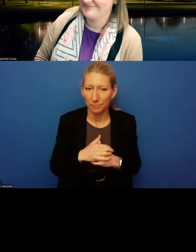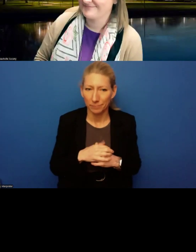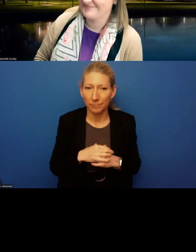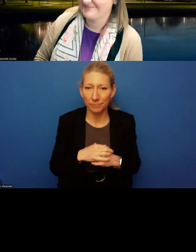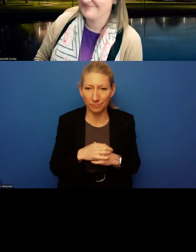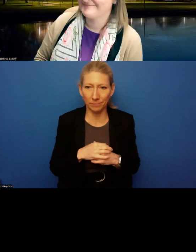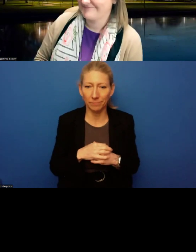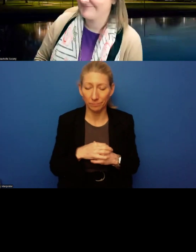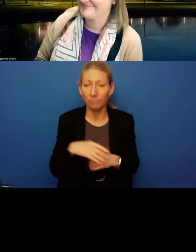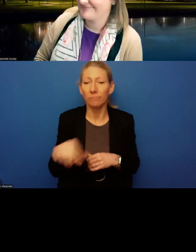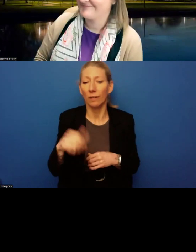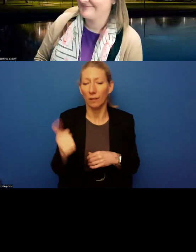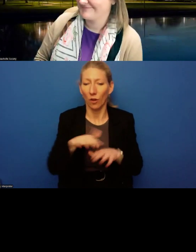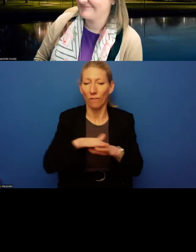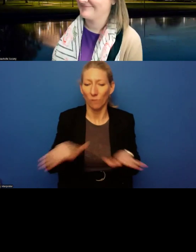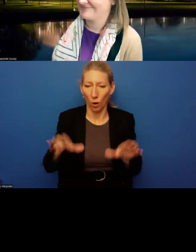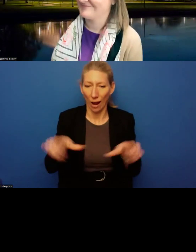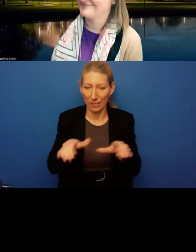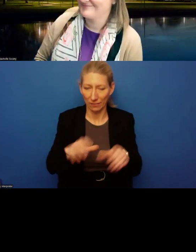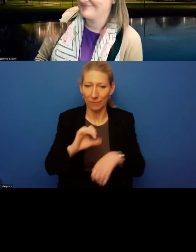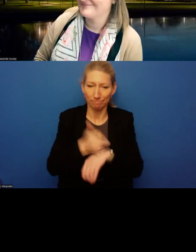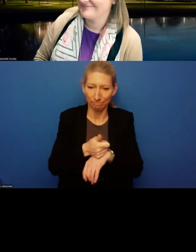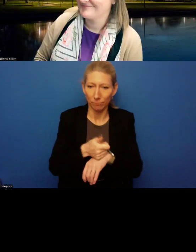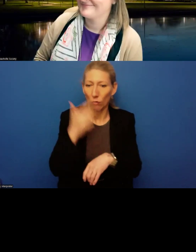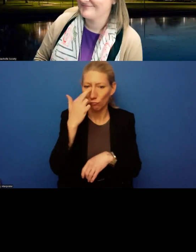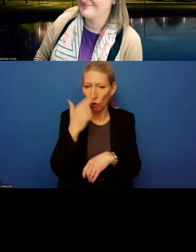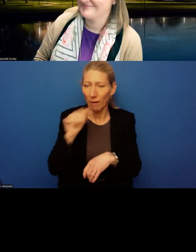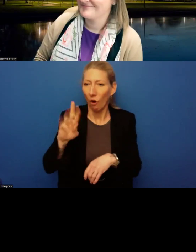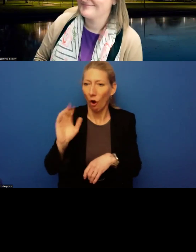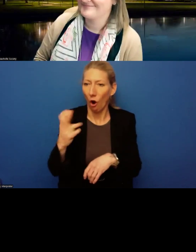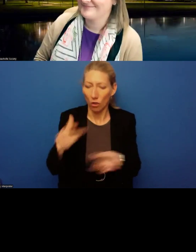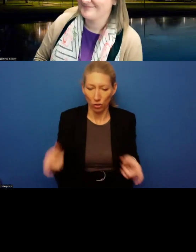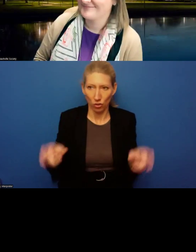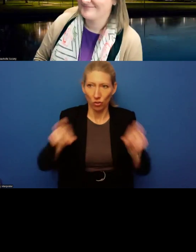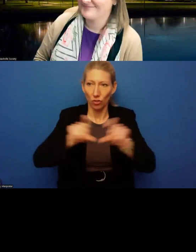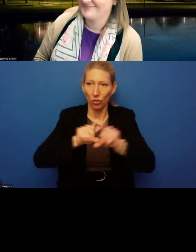Next was another floor-based activity, putting together Roman arch block sets.